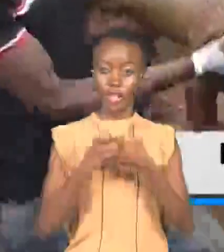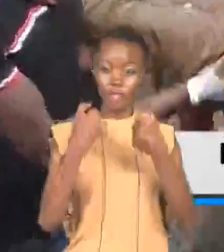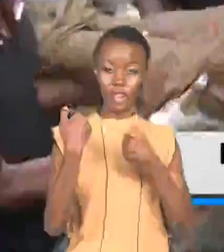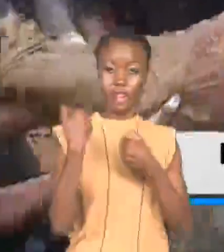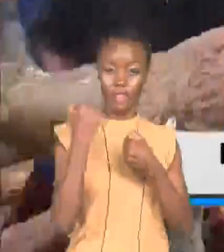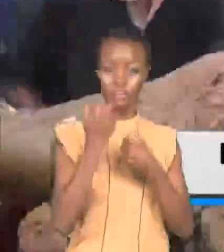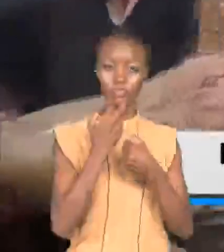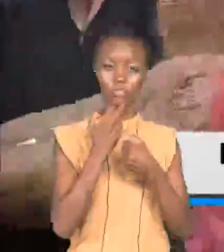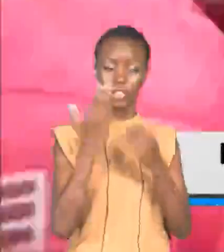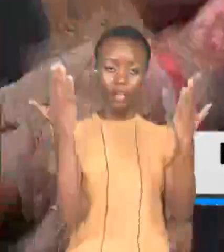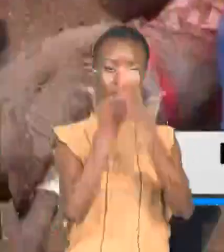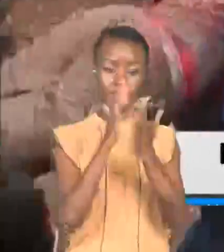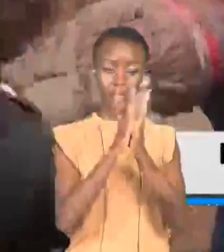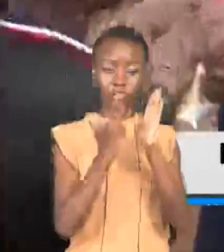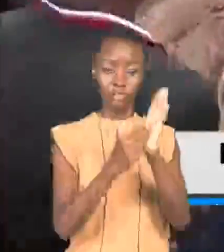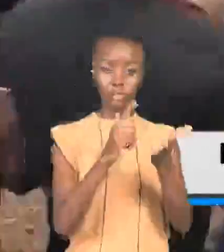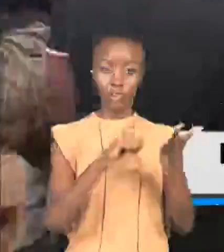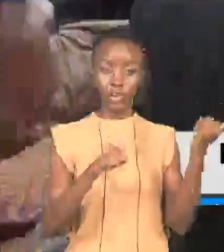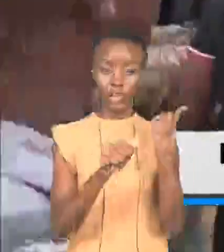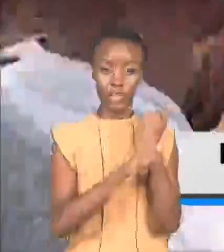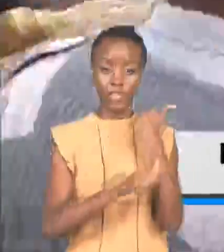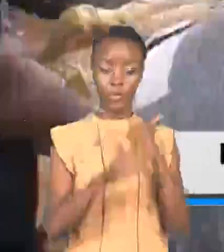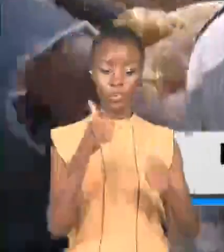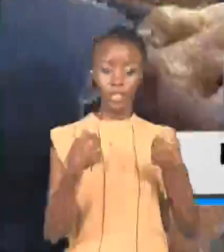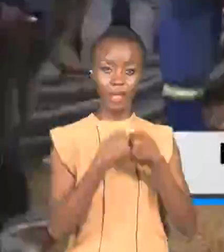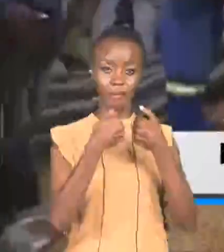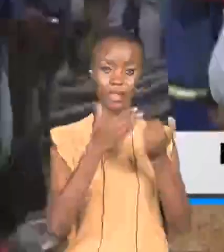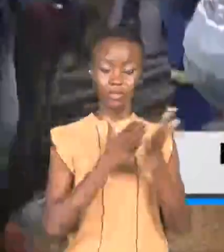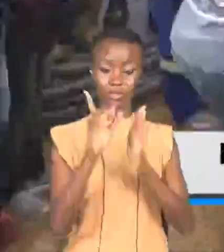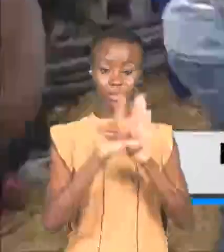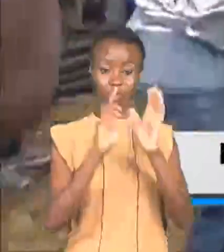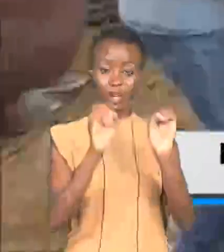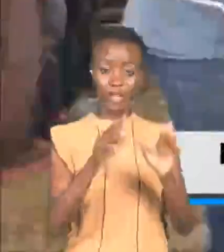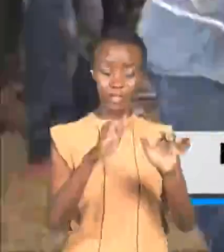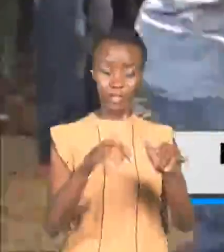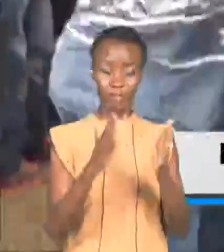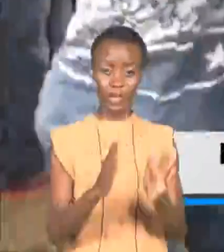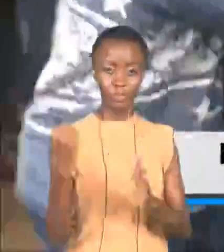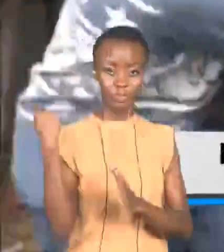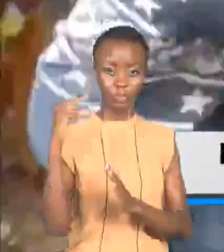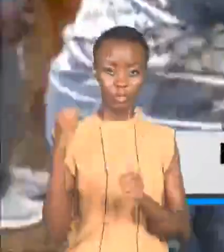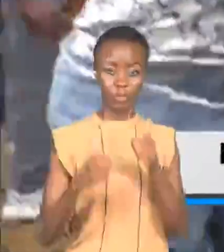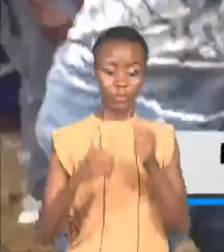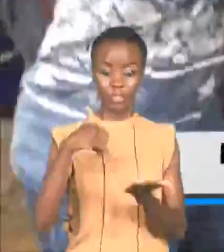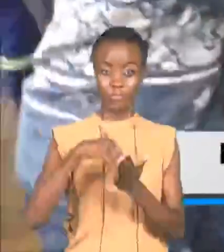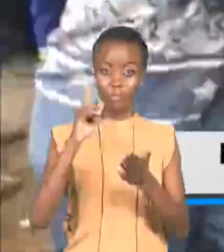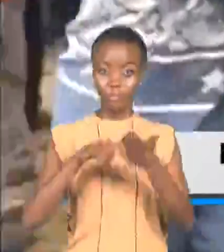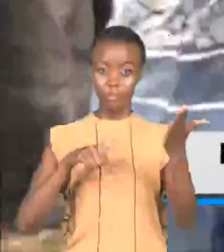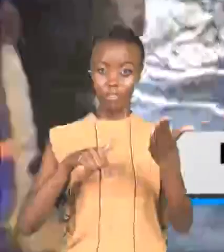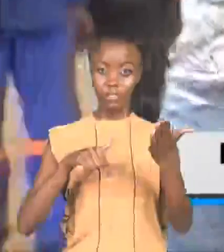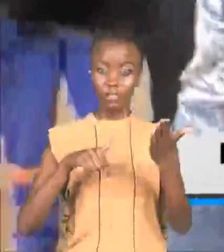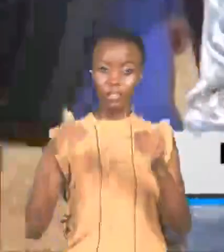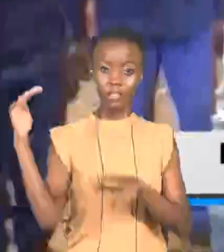night and has shown a light on the risks run by illegal gold miners who last year contributed a large part of Zimbabwe's